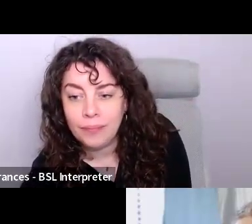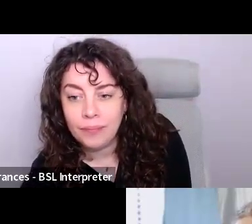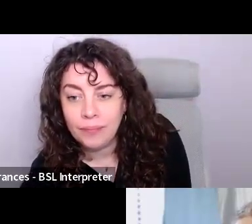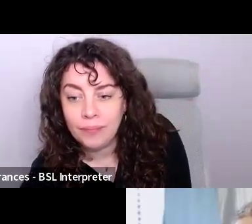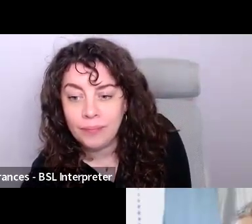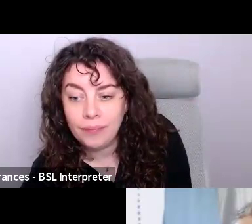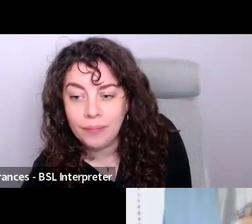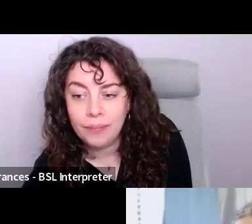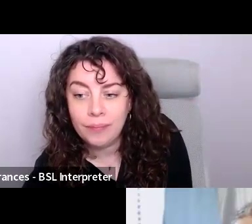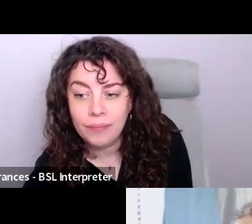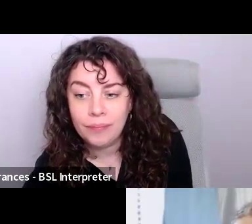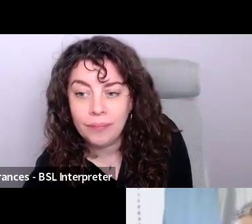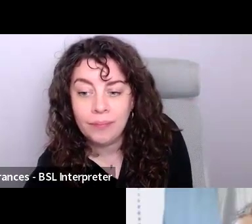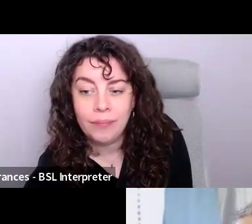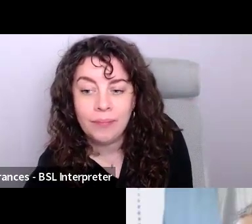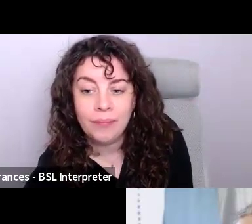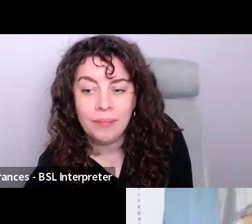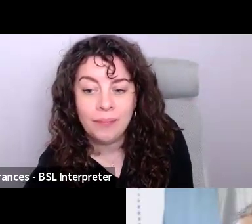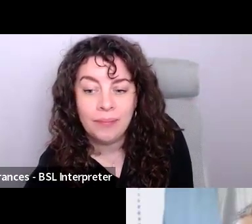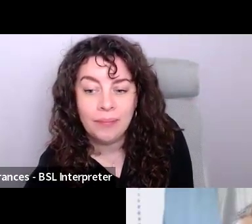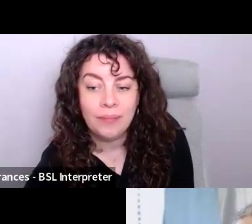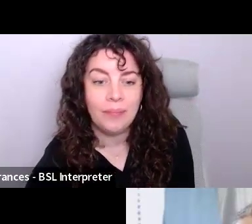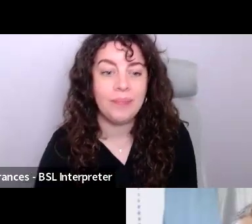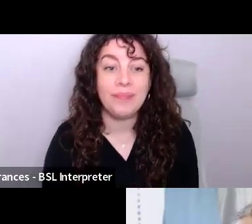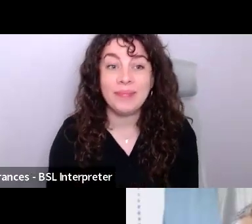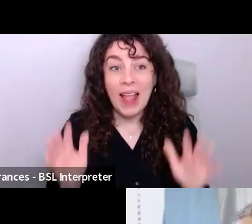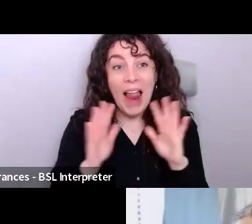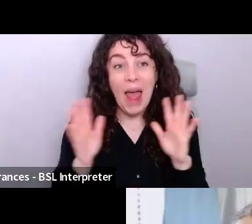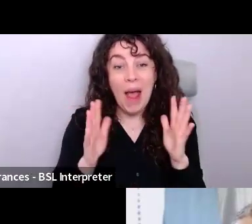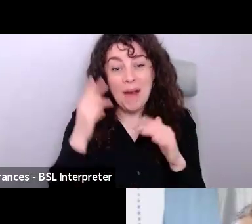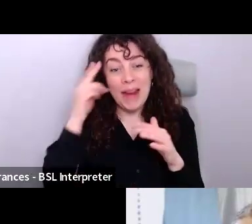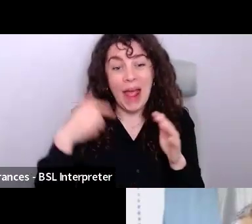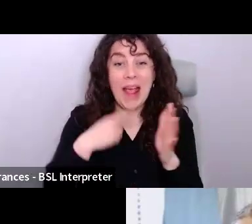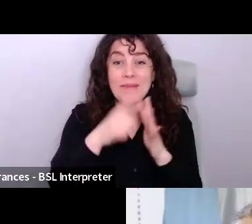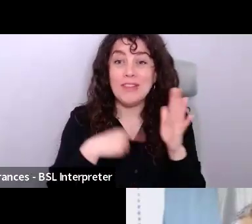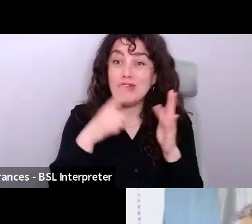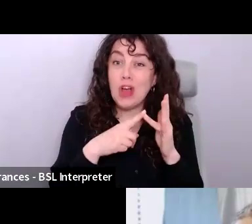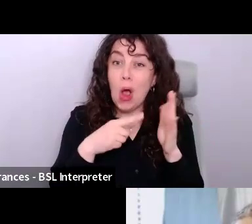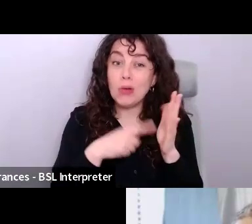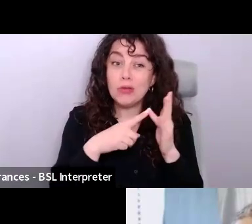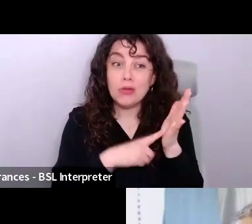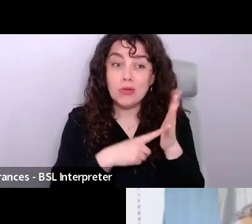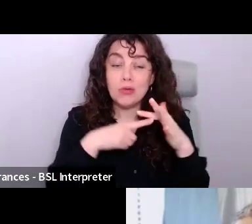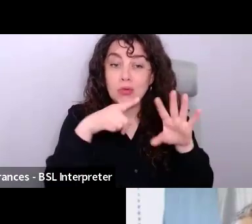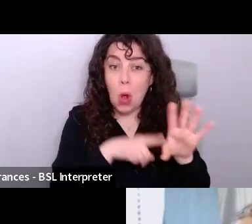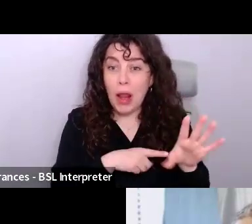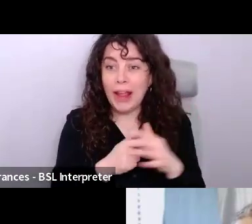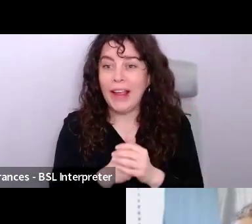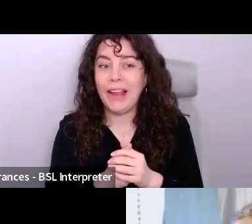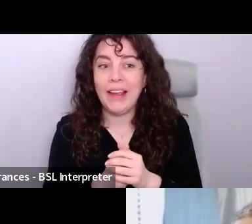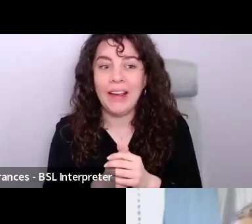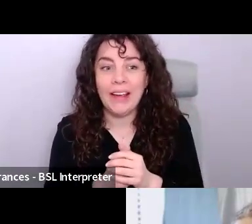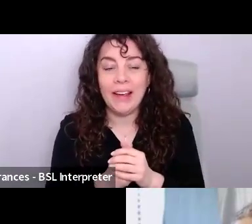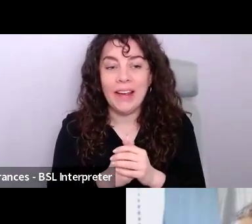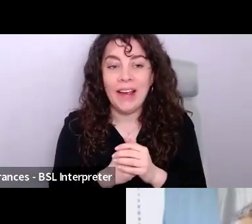Yeah, hi everyone. As Amelia's already said, my name's Jo Tolley. I'm the internal events